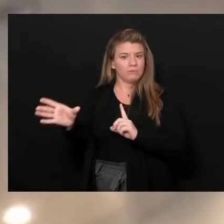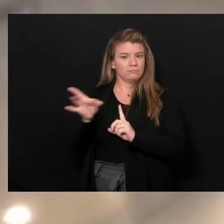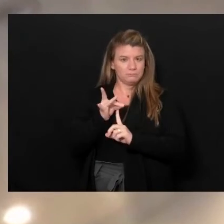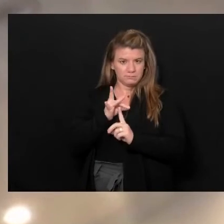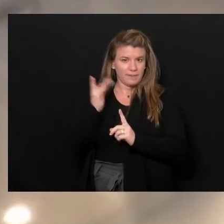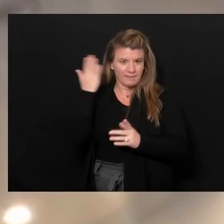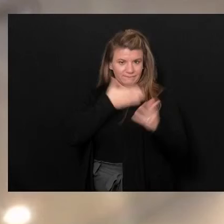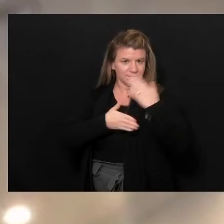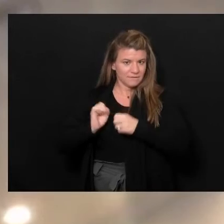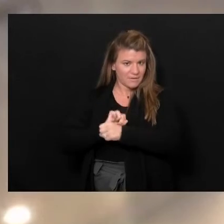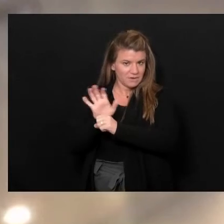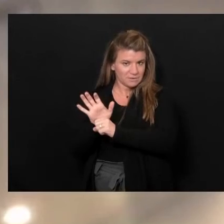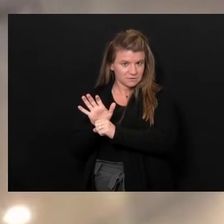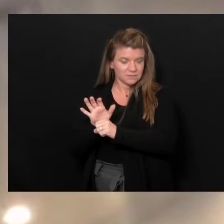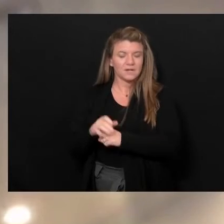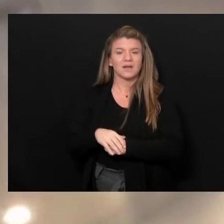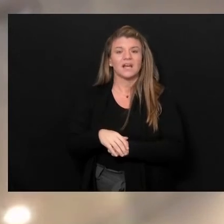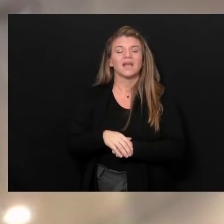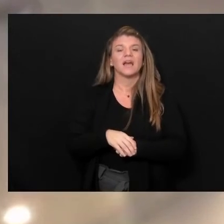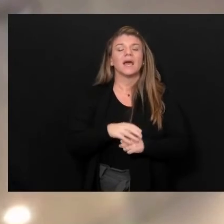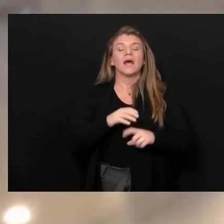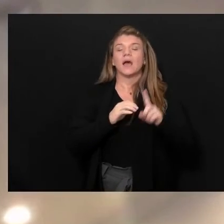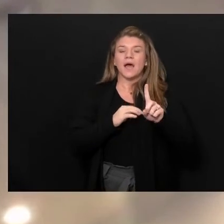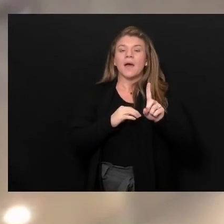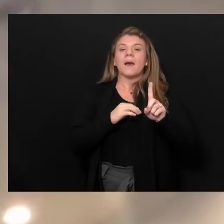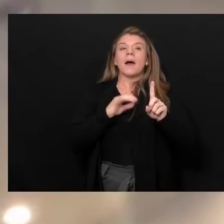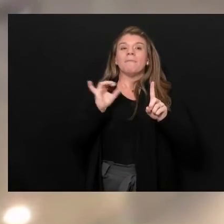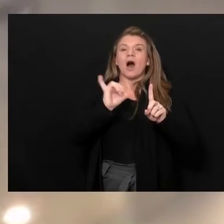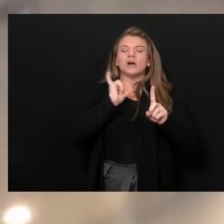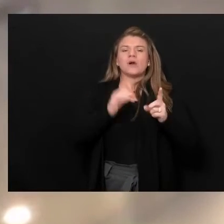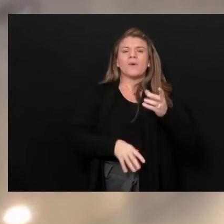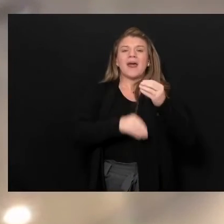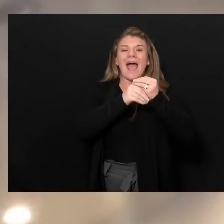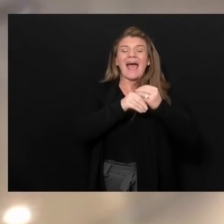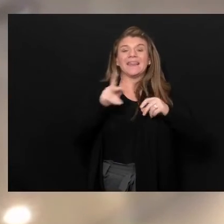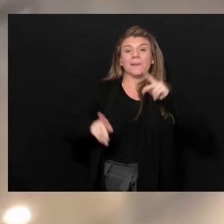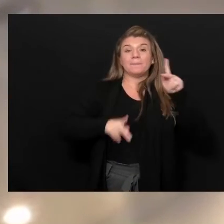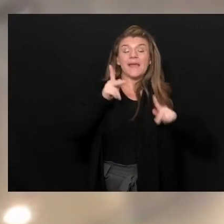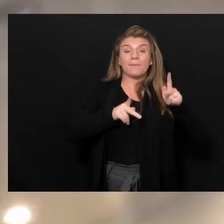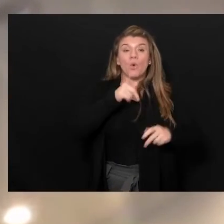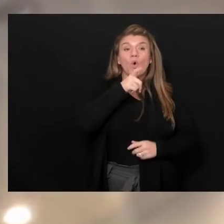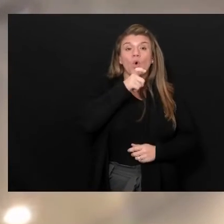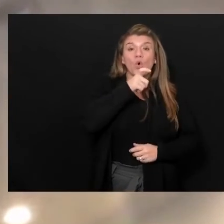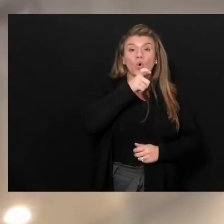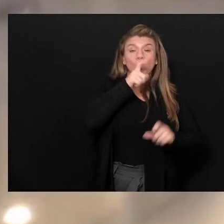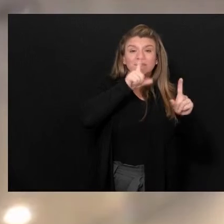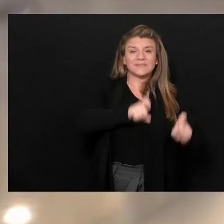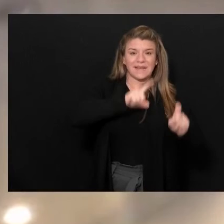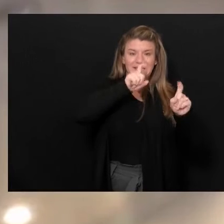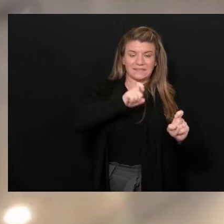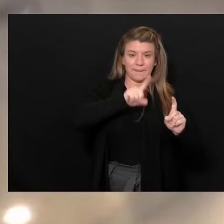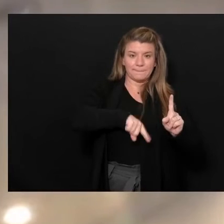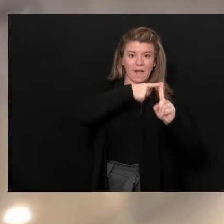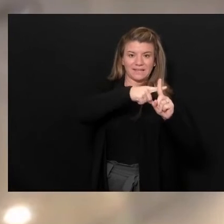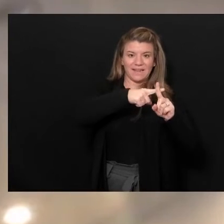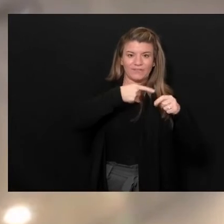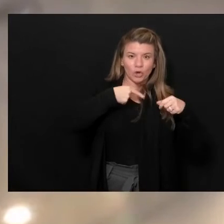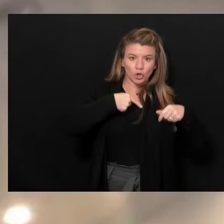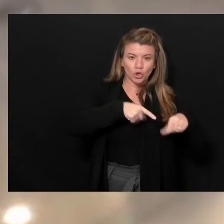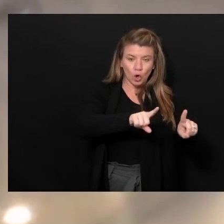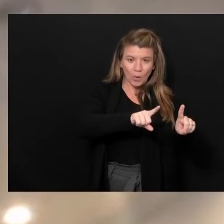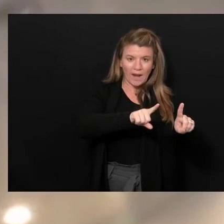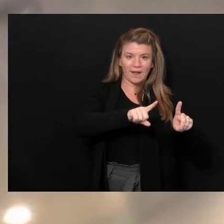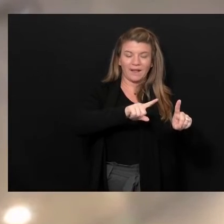me say that the other way. Of the people that tested positive for COVID in the trial, only 5%